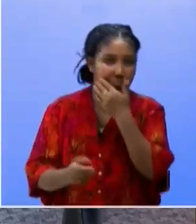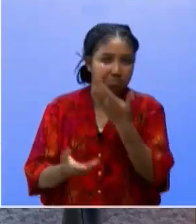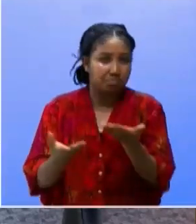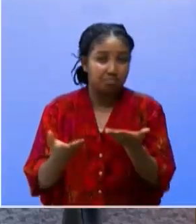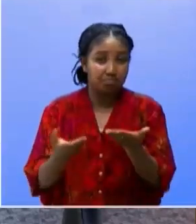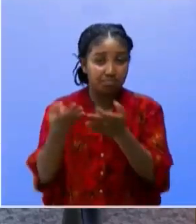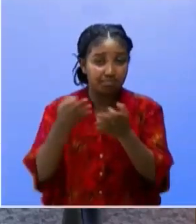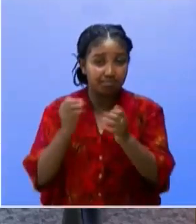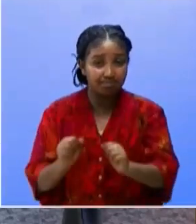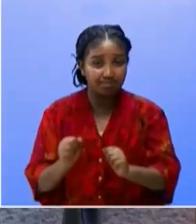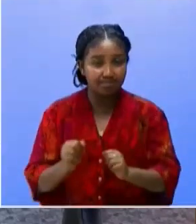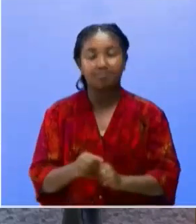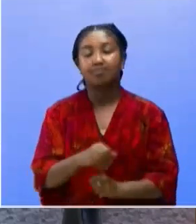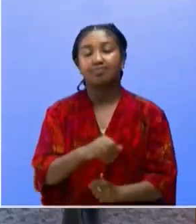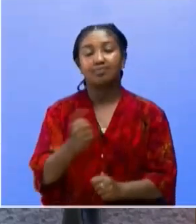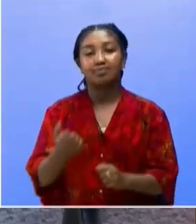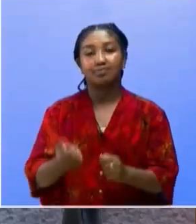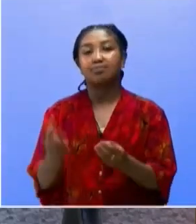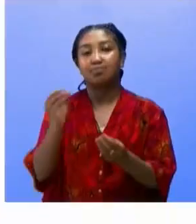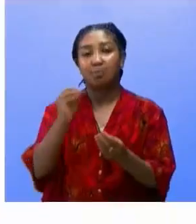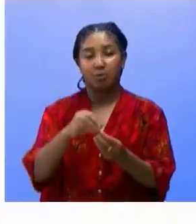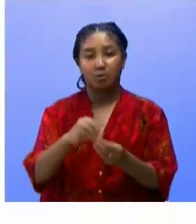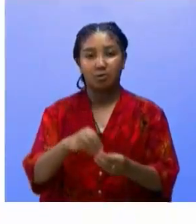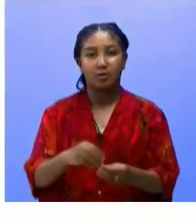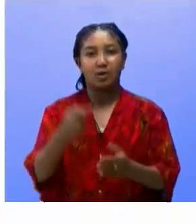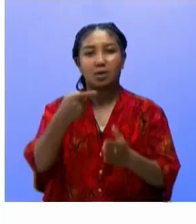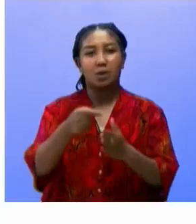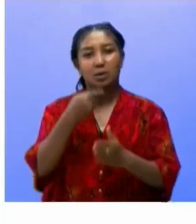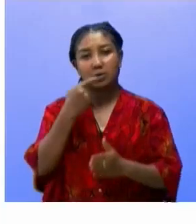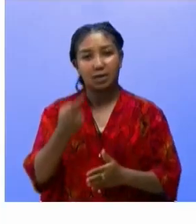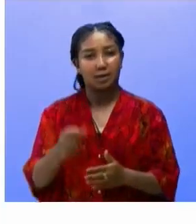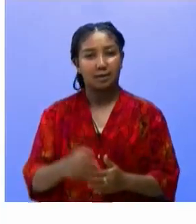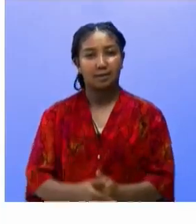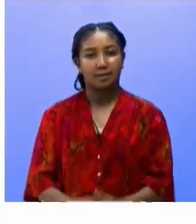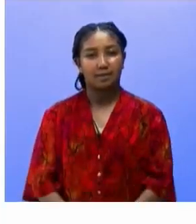Yes? And one more. What do you say?